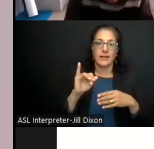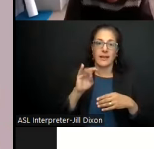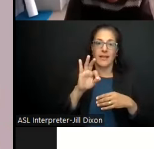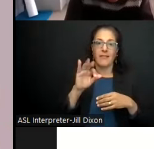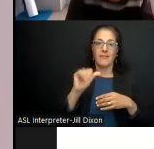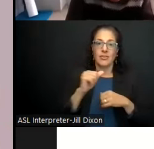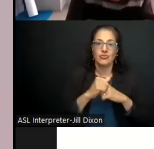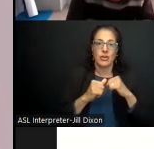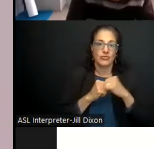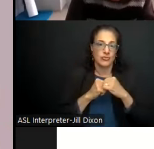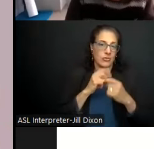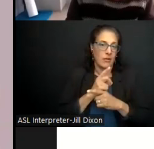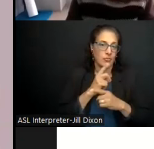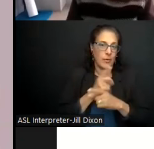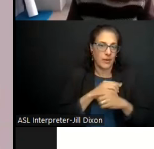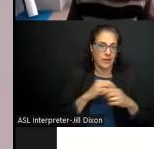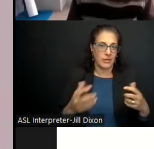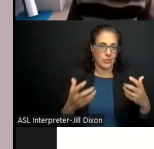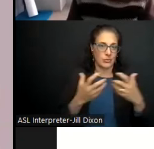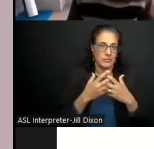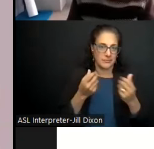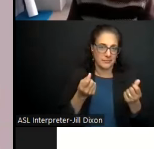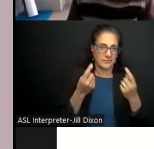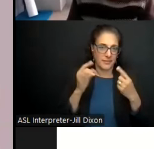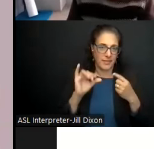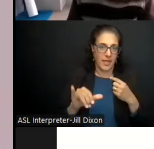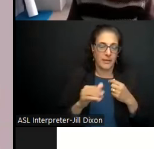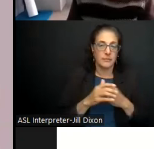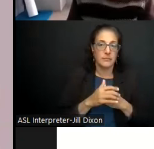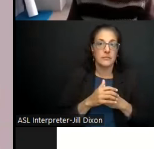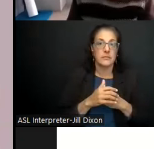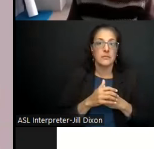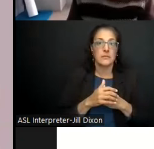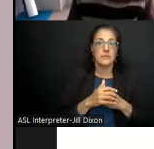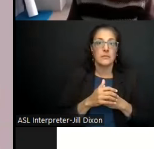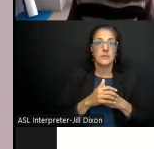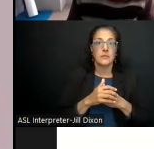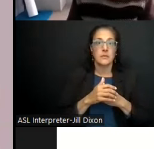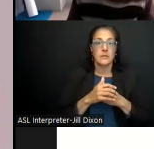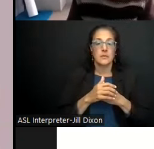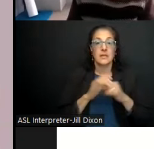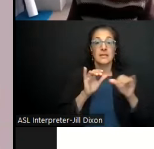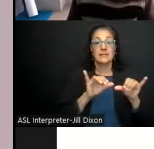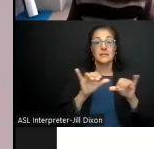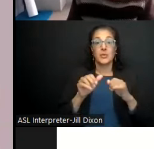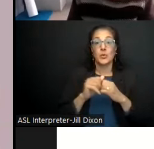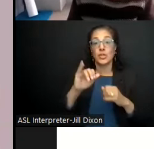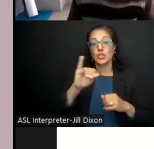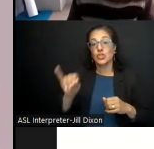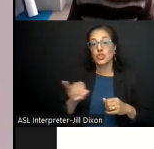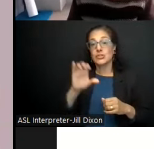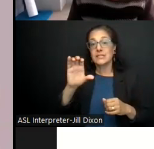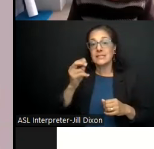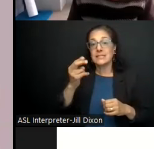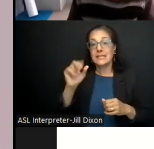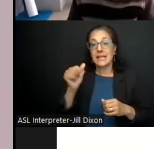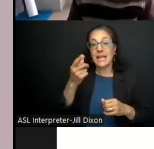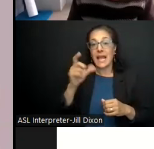appropriately. Similar with the Jersey City Heights and